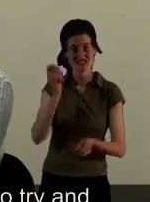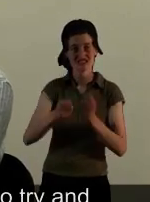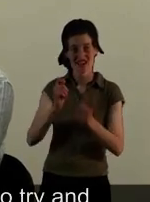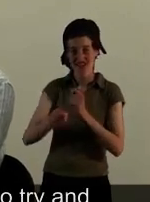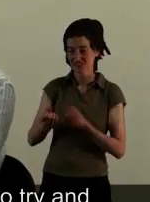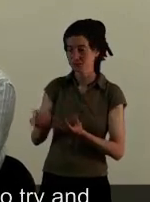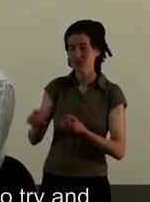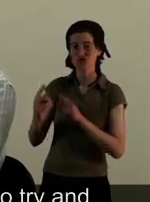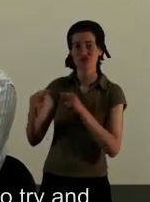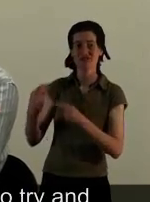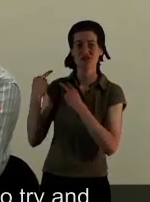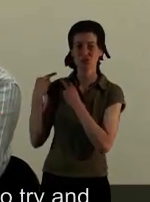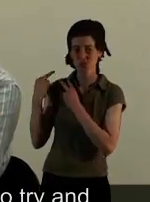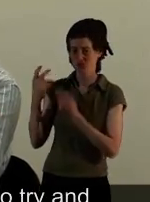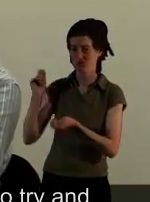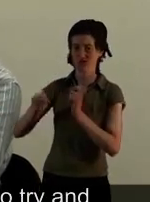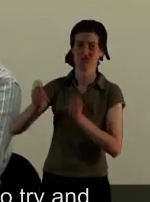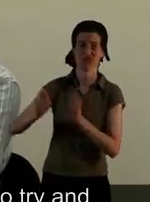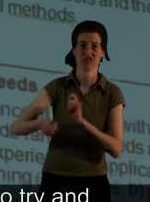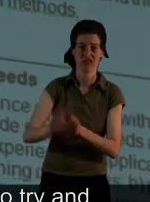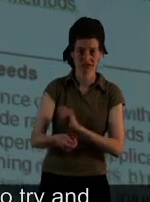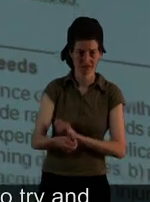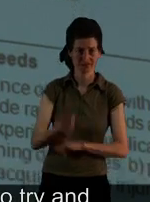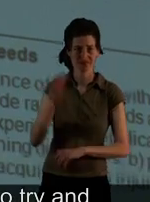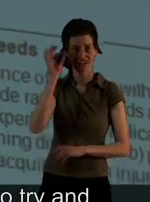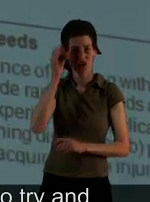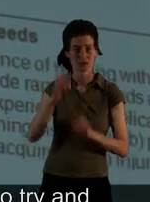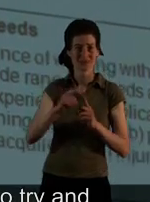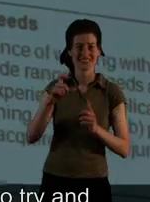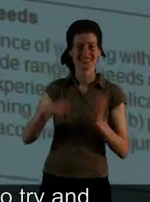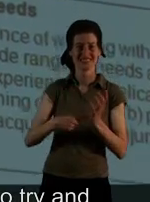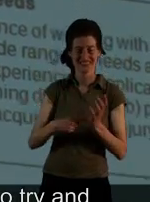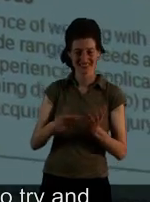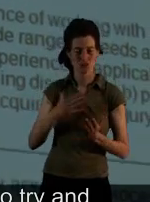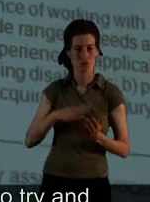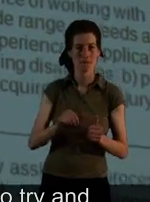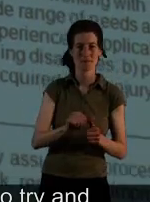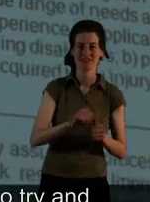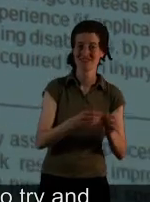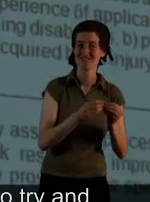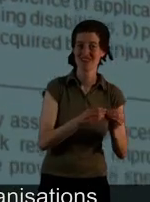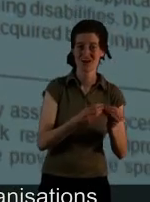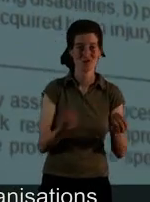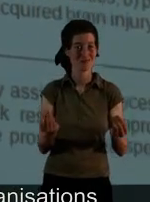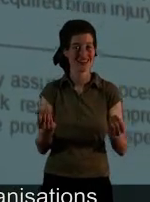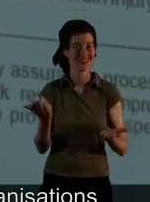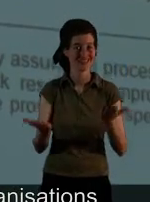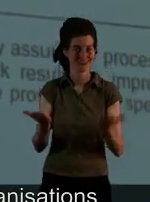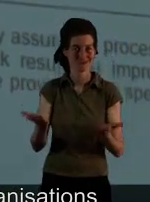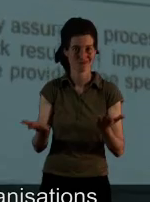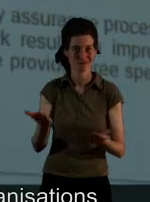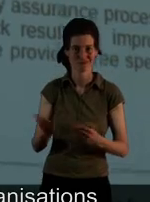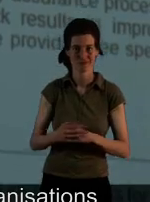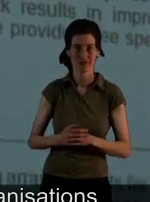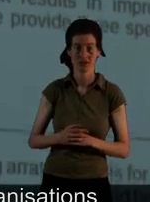and PCTs are going to have to try and get better value for money out of their contract. And hopefully this